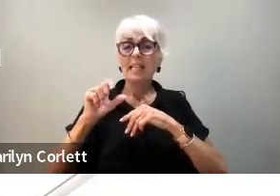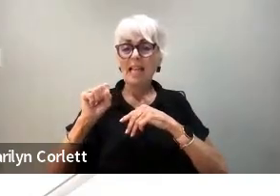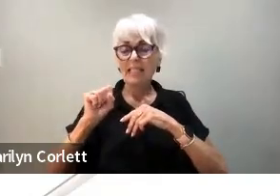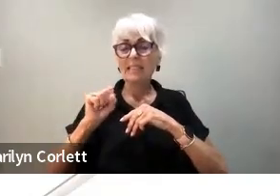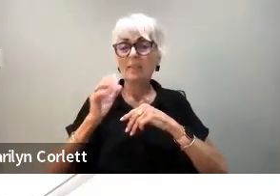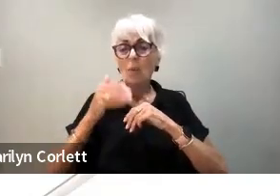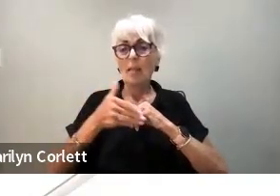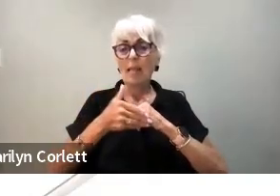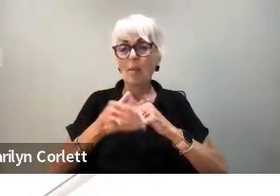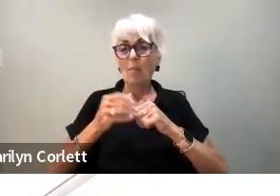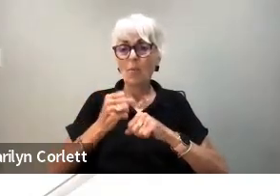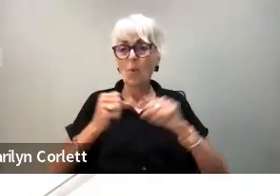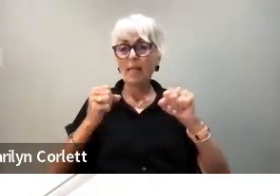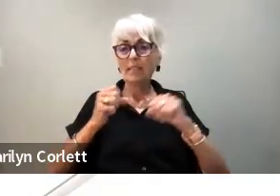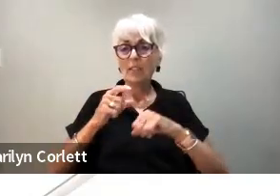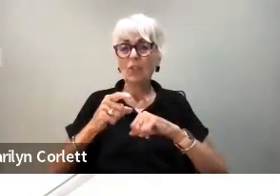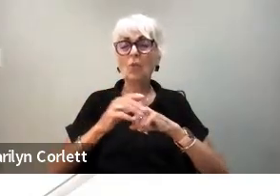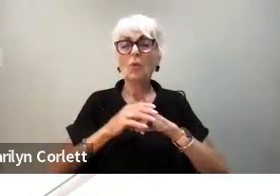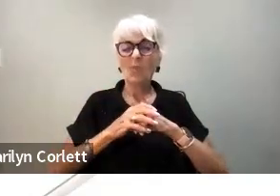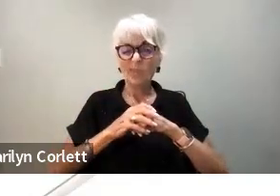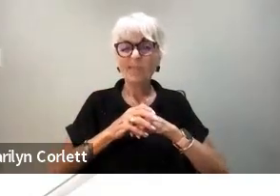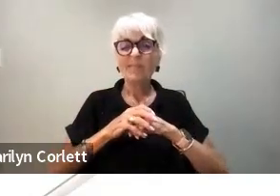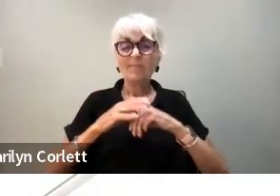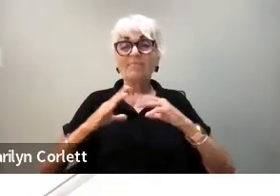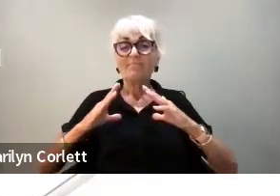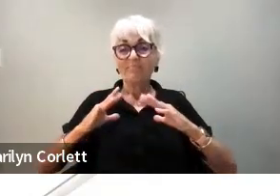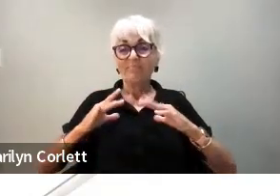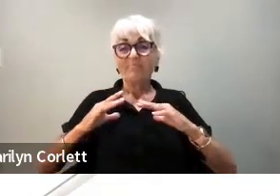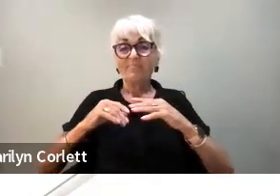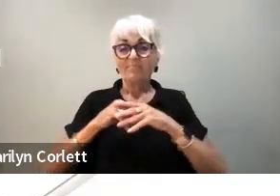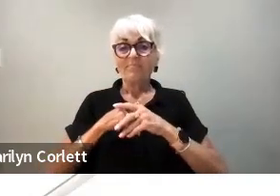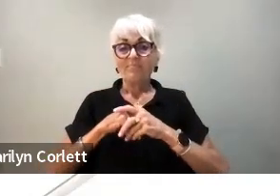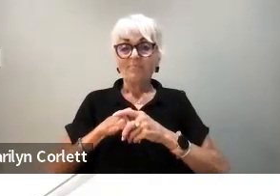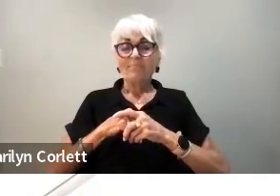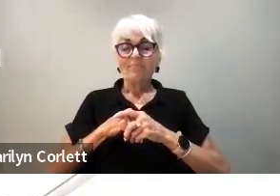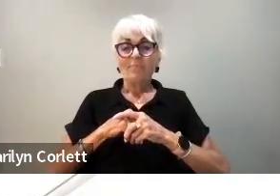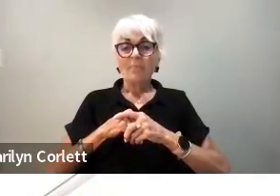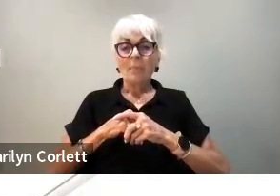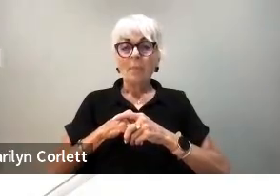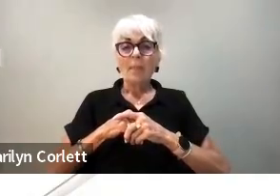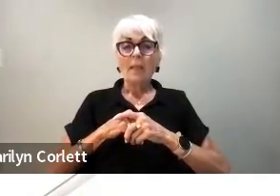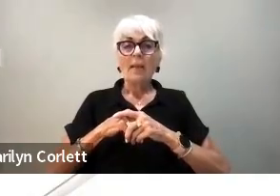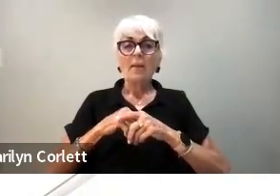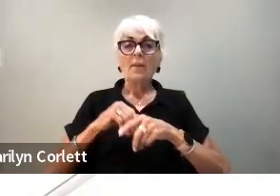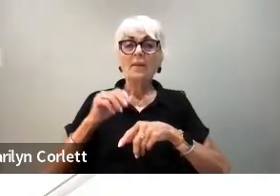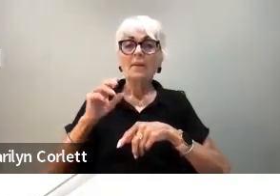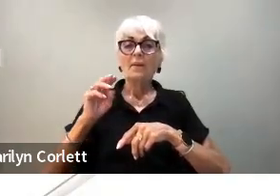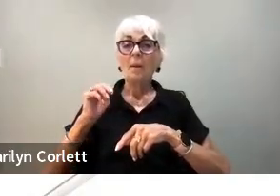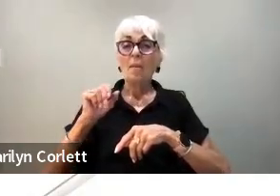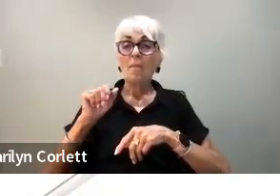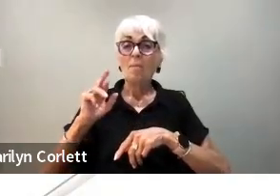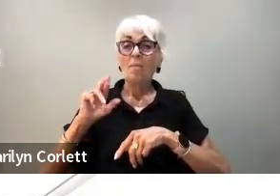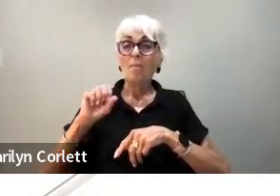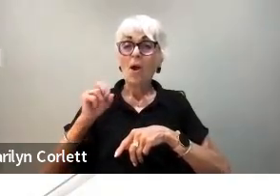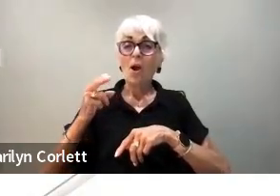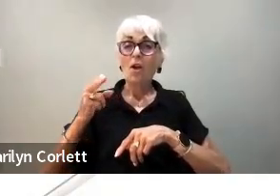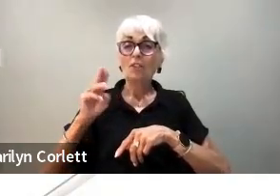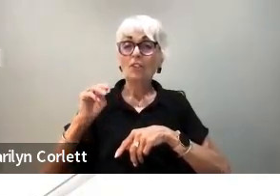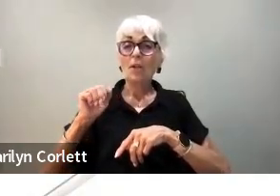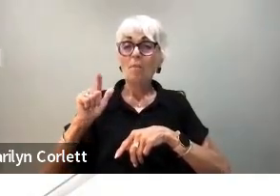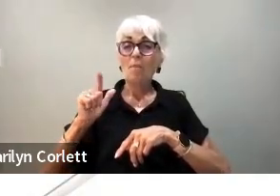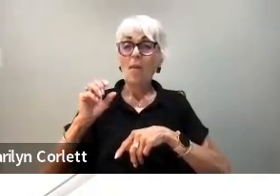rescued. So lamps are a great piece of AT. Marshmallow roasting sticks, which are an amazing